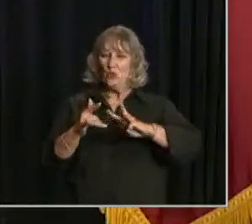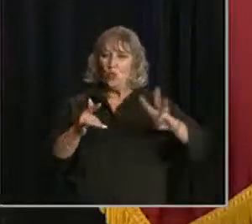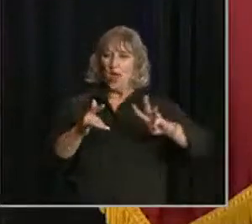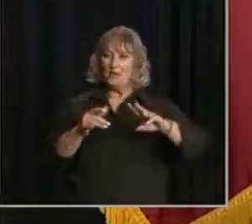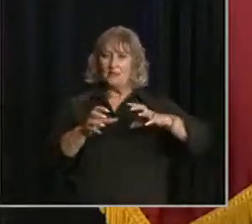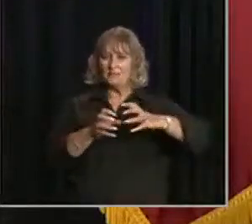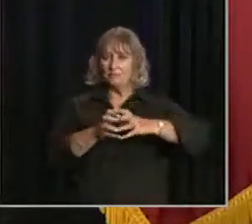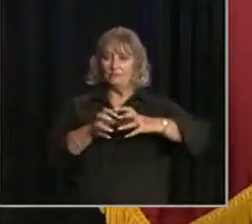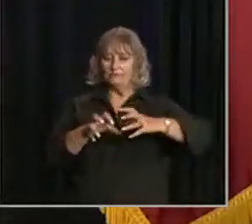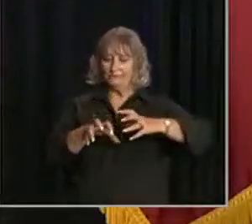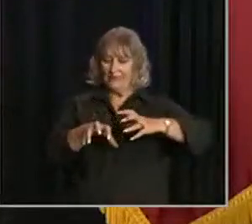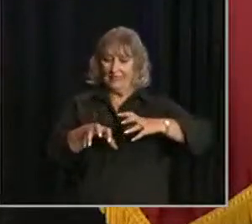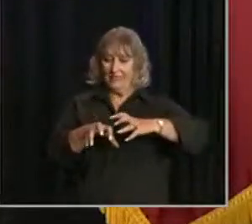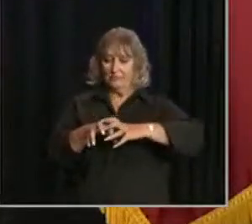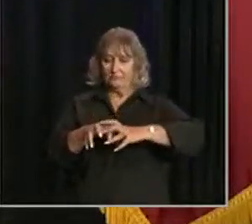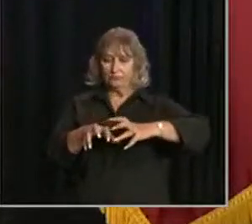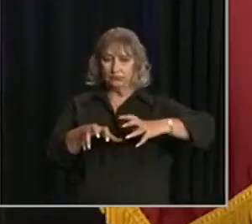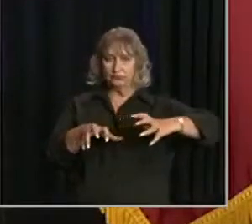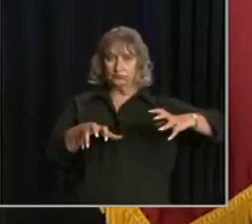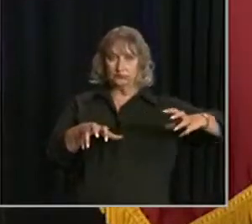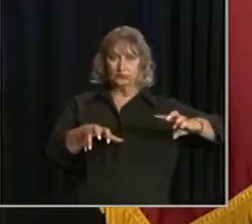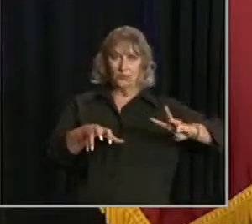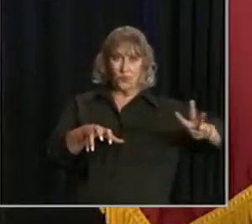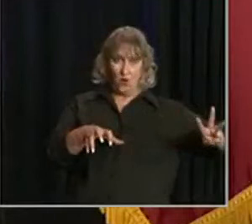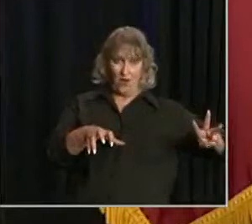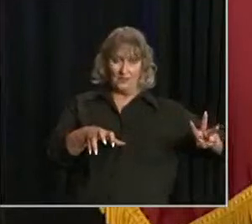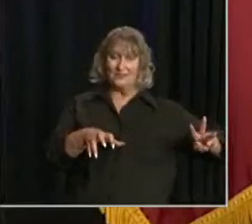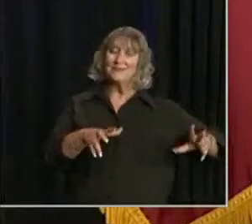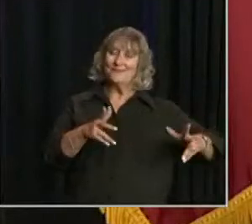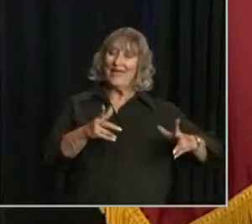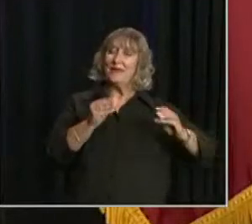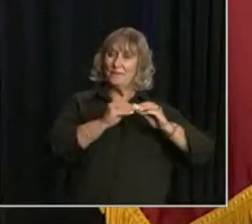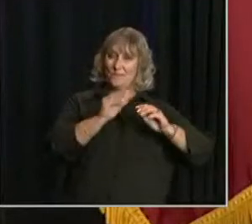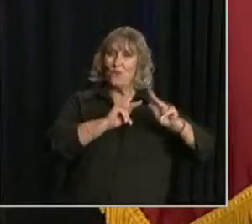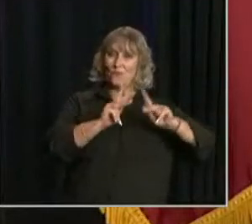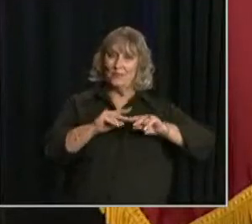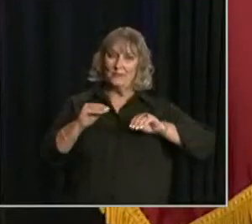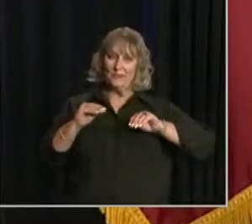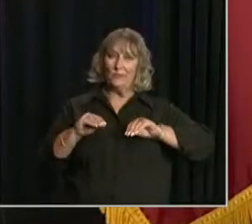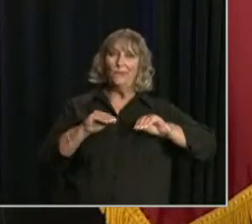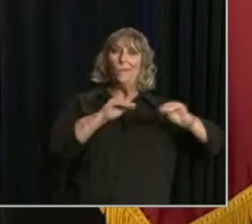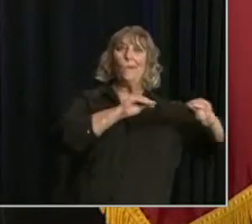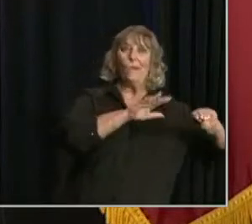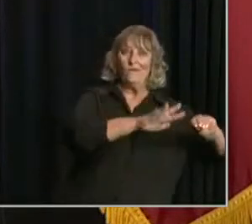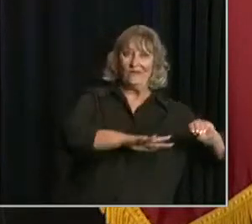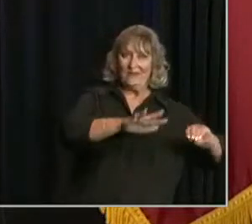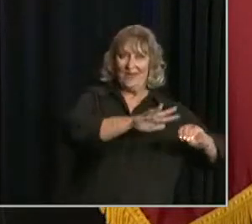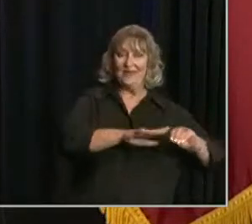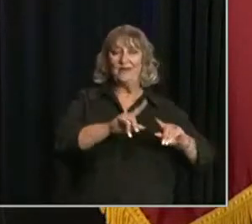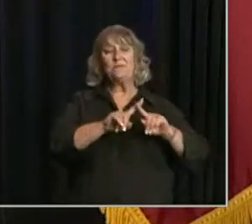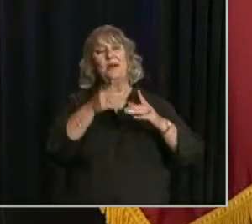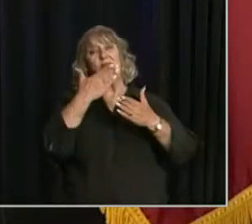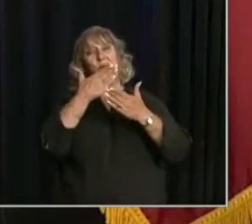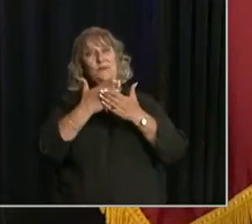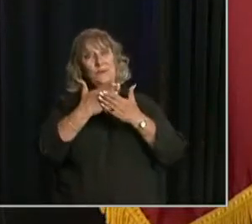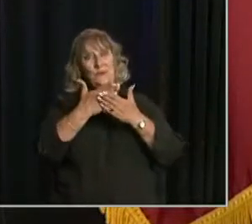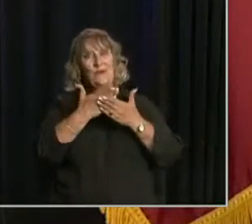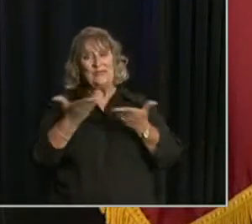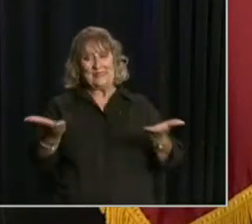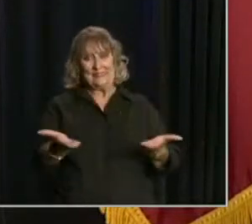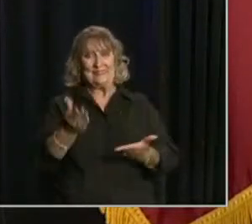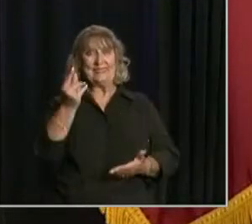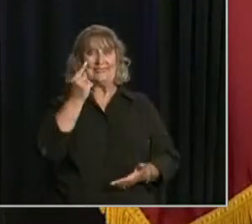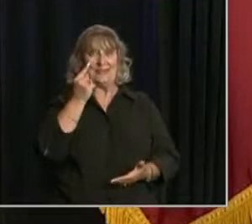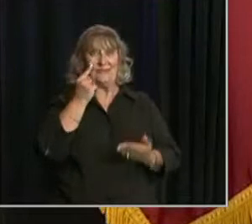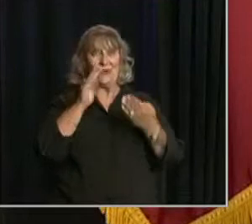density. So there's no doubt we are going to go through a redistricting process. The good news for the local level is here in San Antonio, the